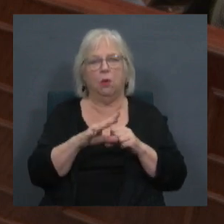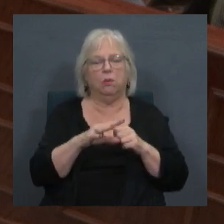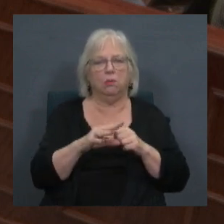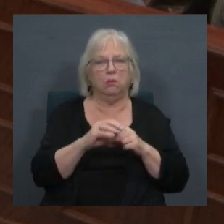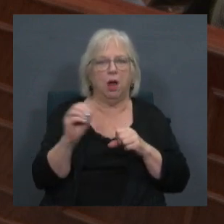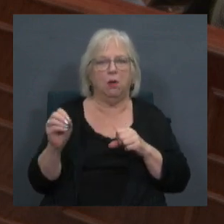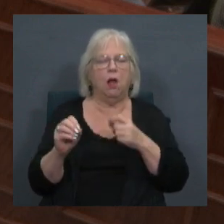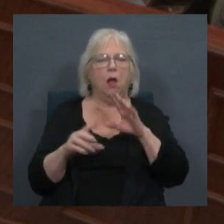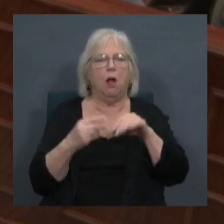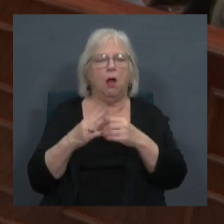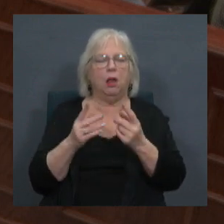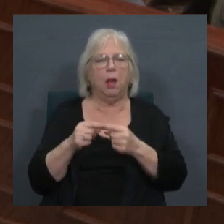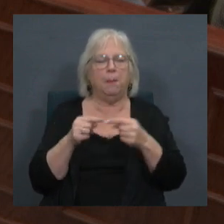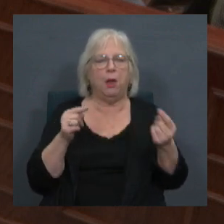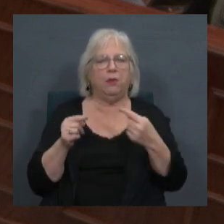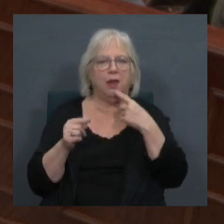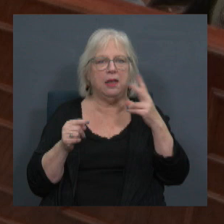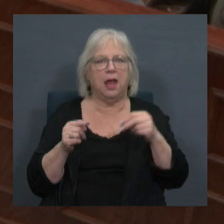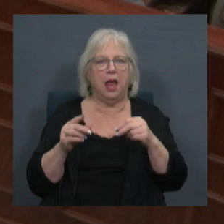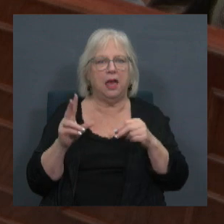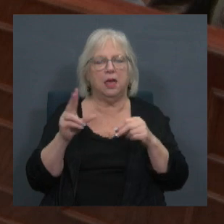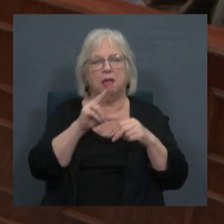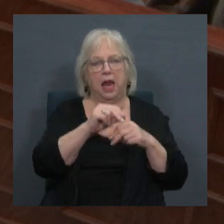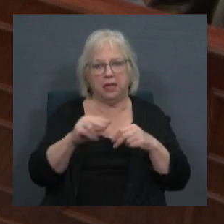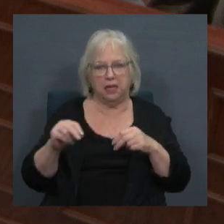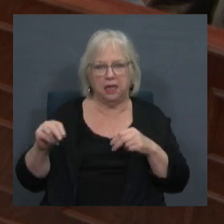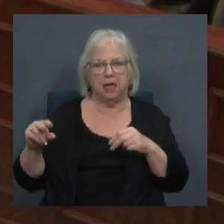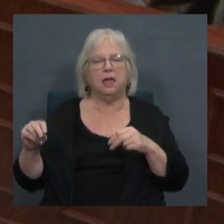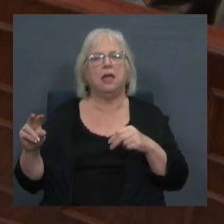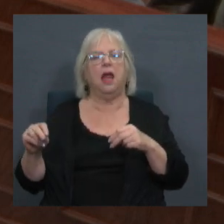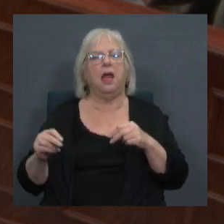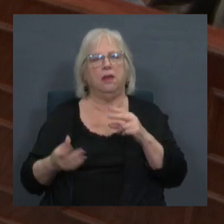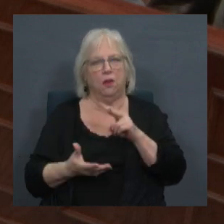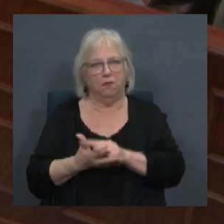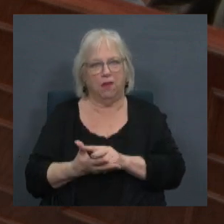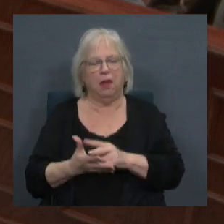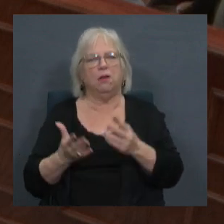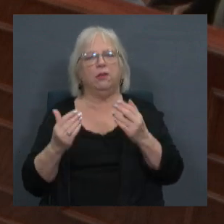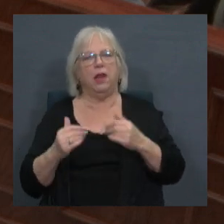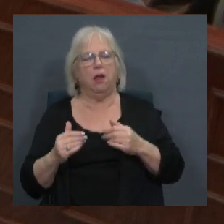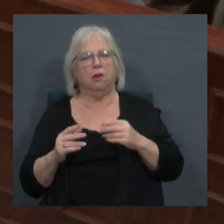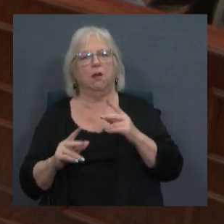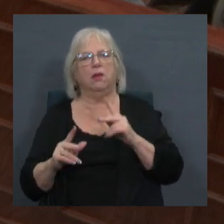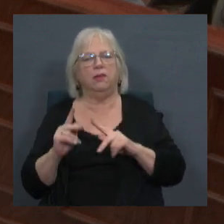nay. Nay. Nays have it. We'll now go to citizens' communication.